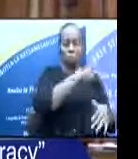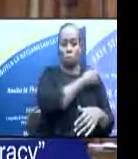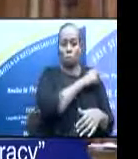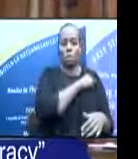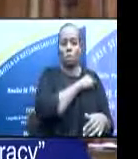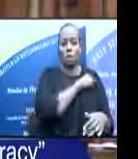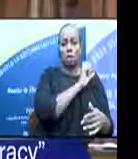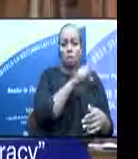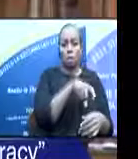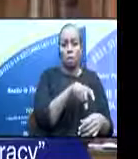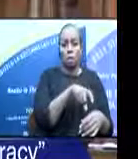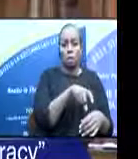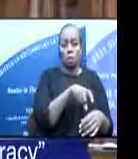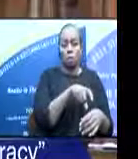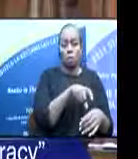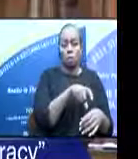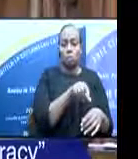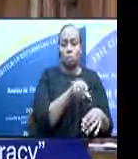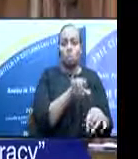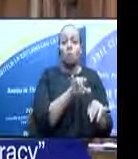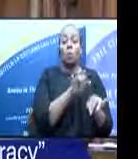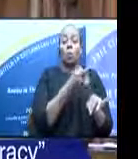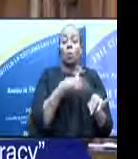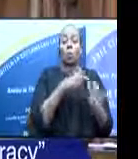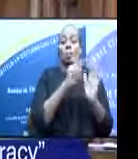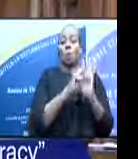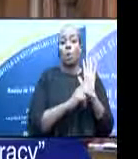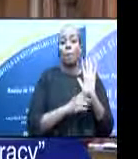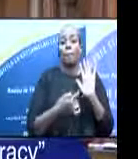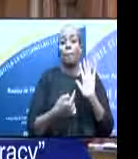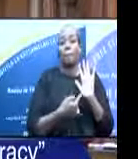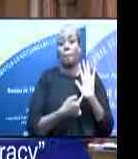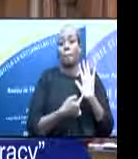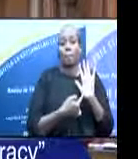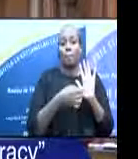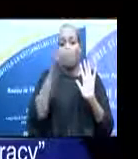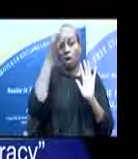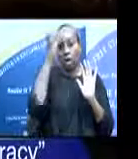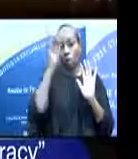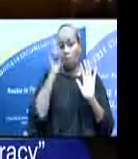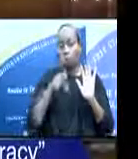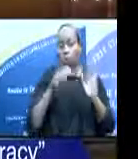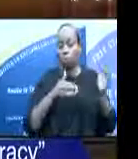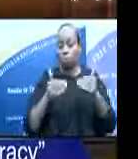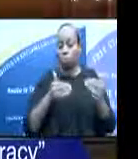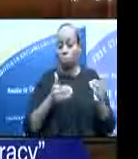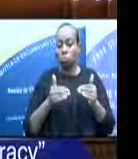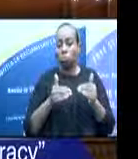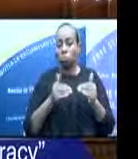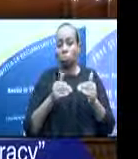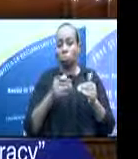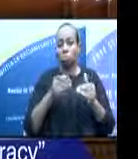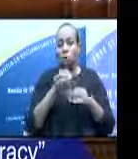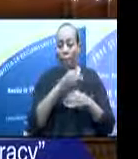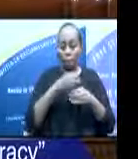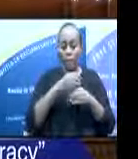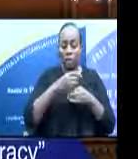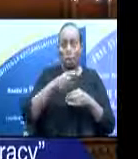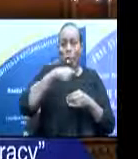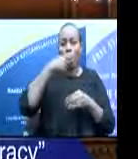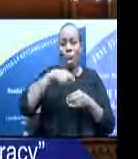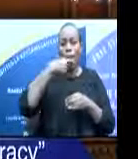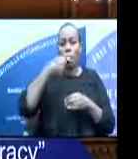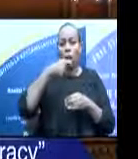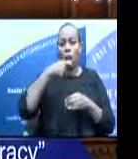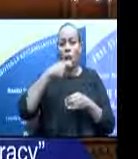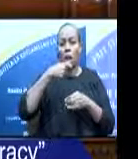sector. As an immediate program, the state should regulate the cost of medicine and